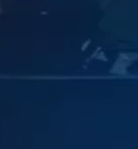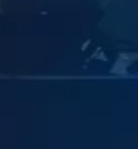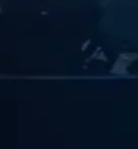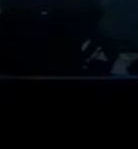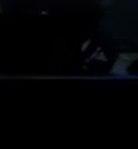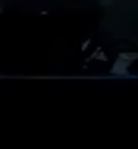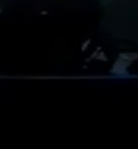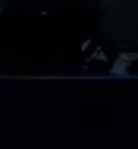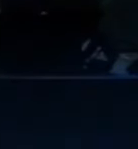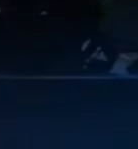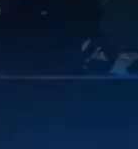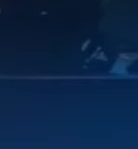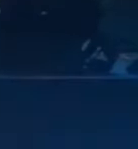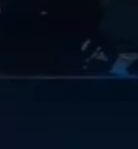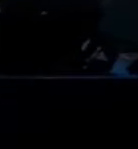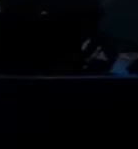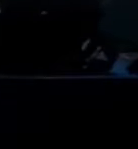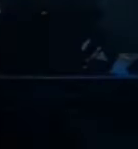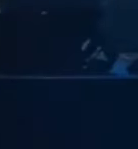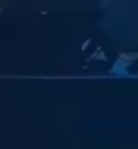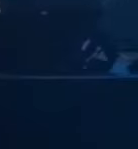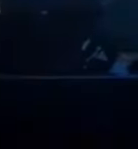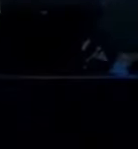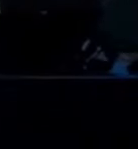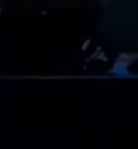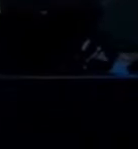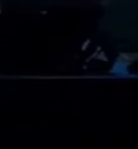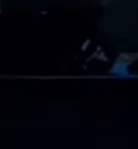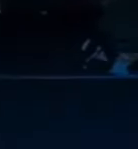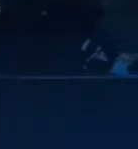it's not really a big strategy behind it. It's just